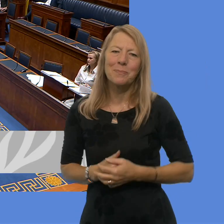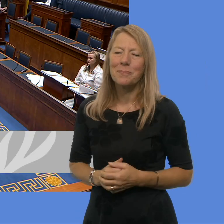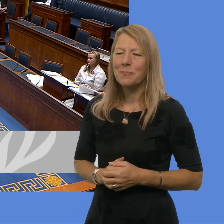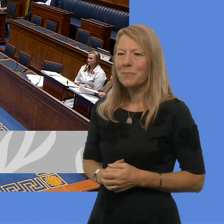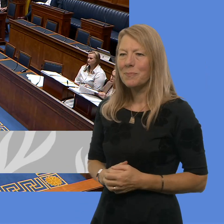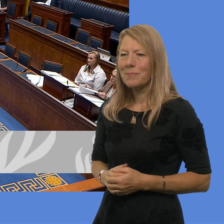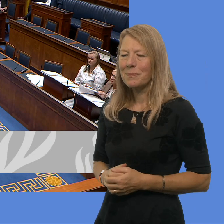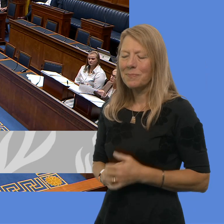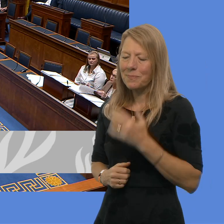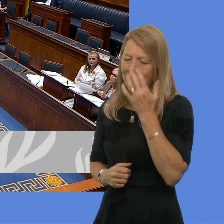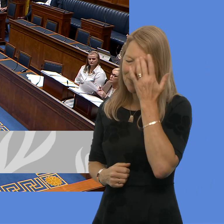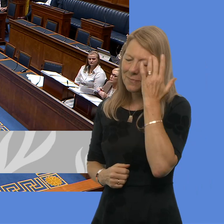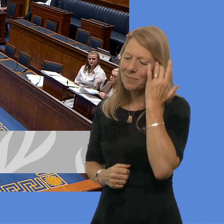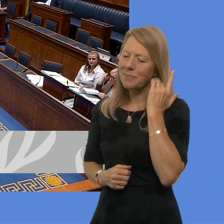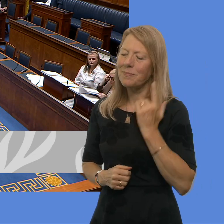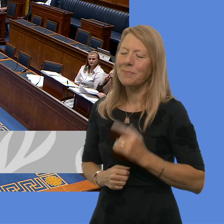Minister.